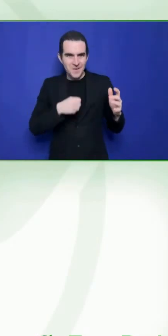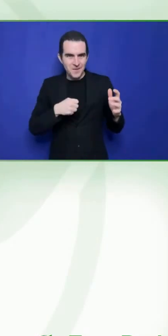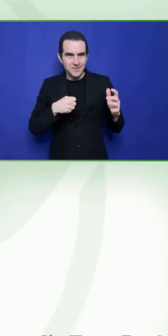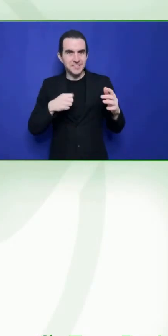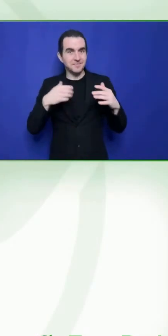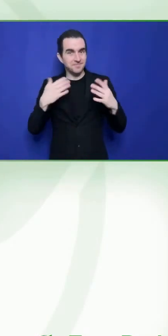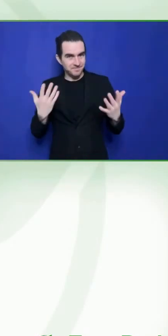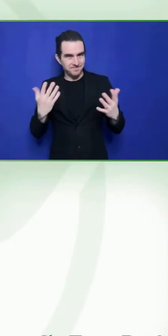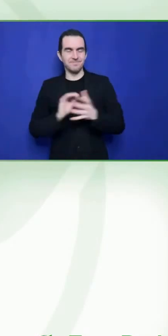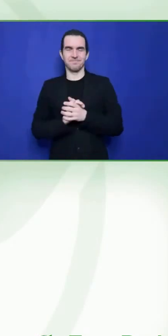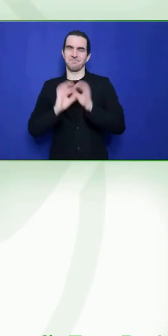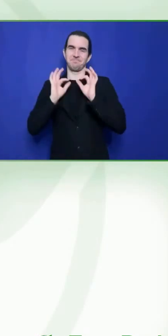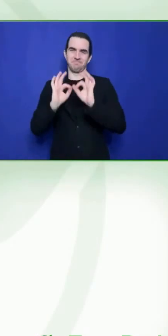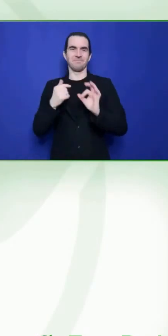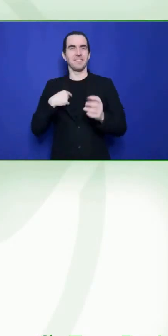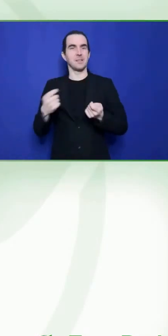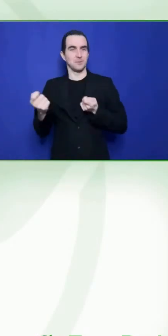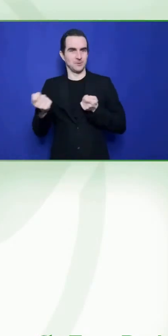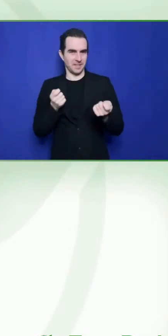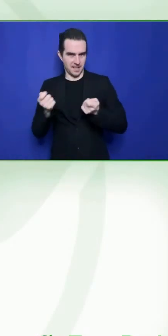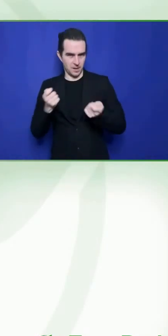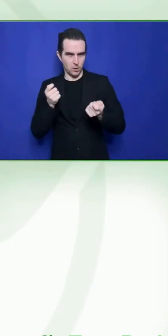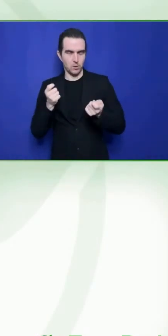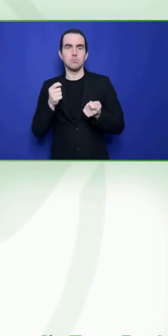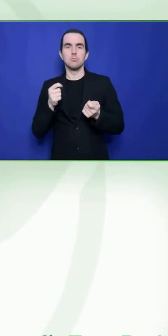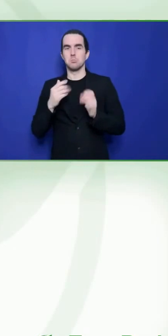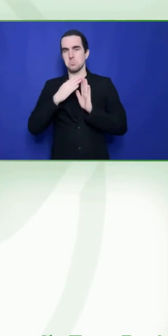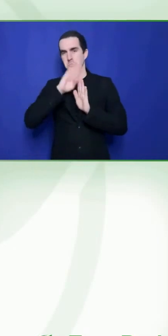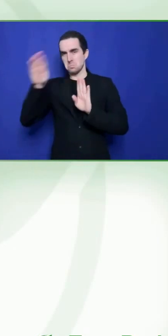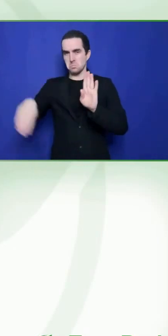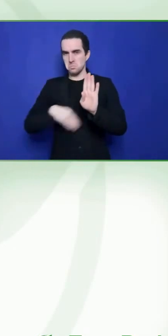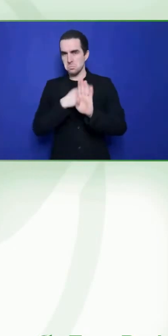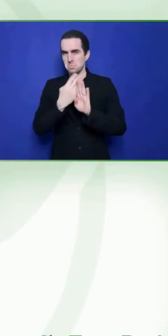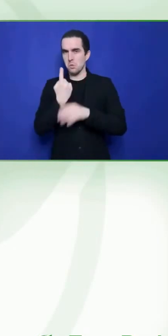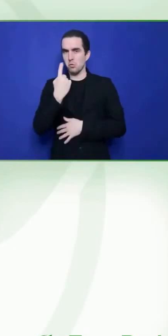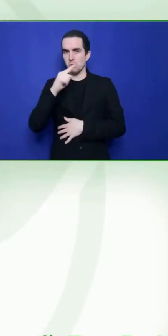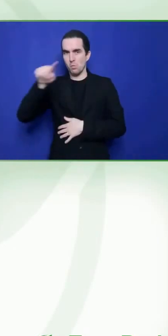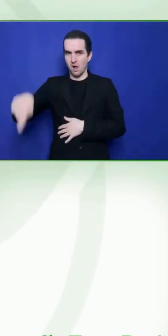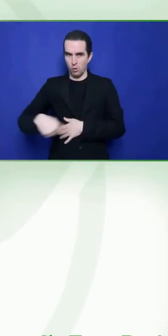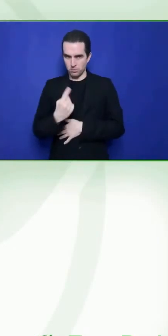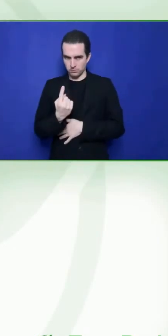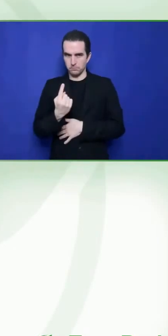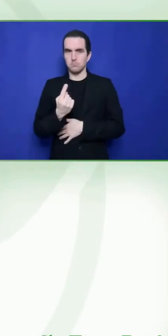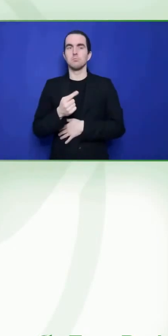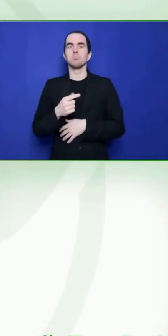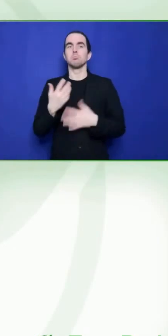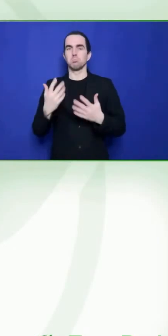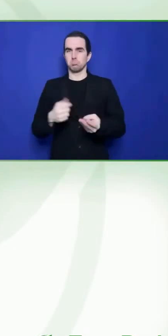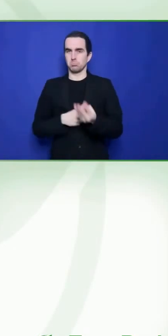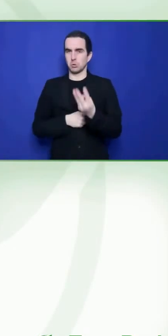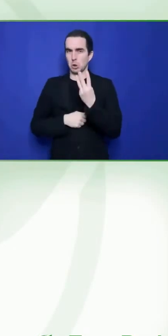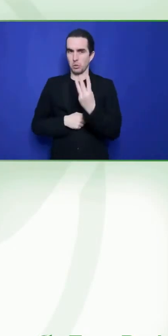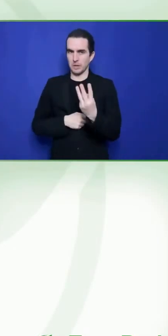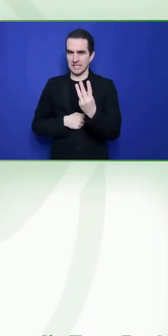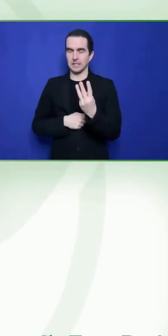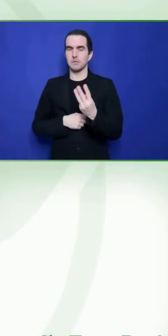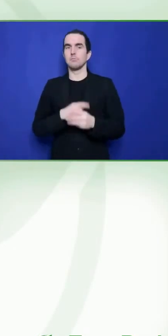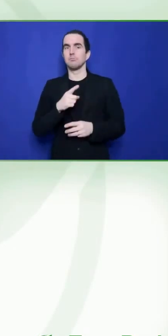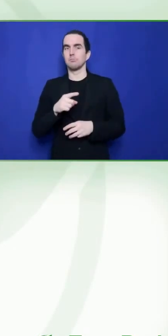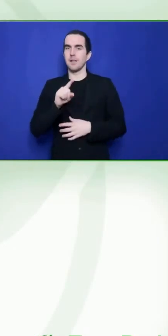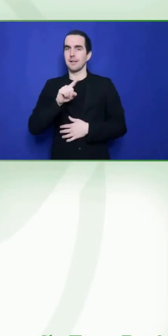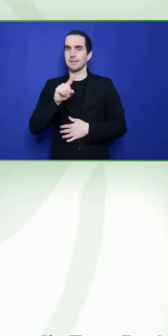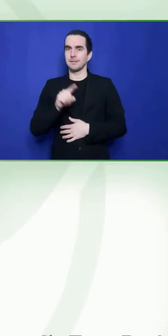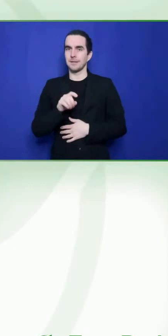Zagreb, from the city of London, and from the city of Curitiba. So Croatia, United Kingdom, Brazil, a